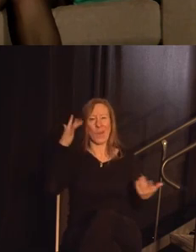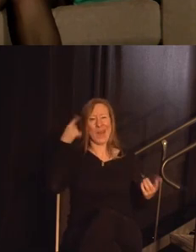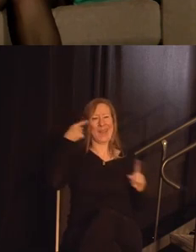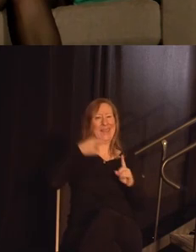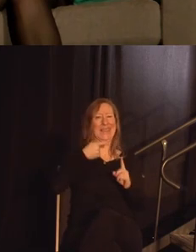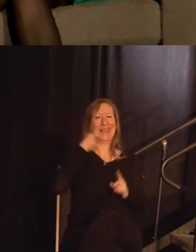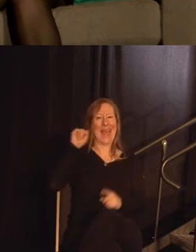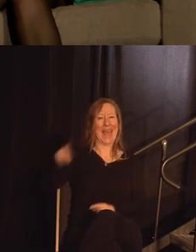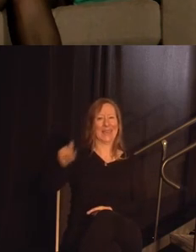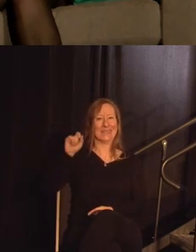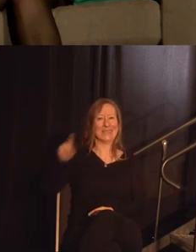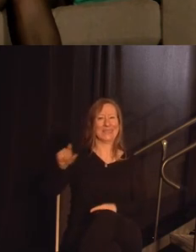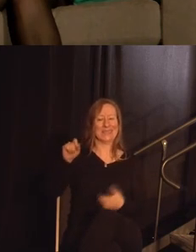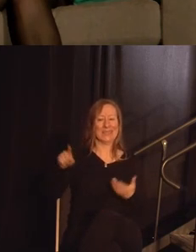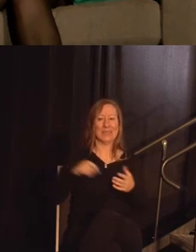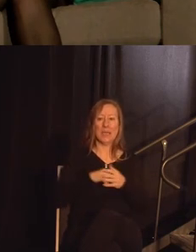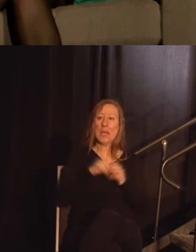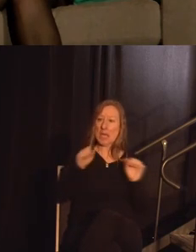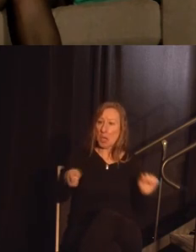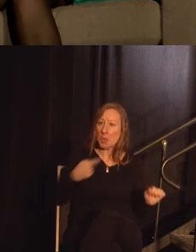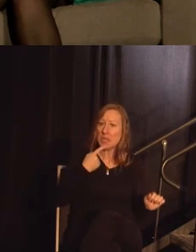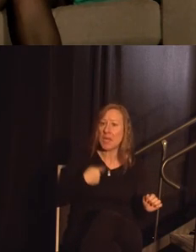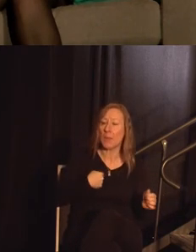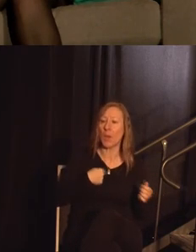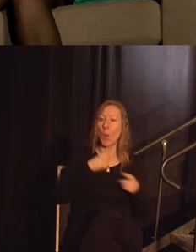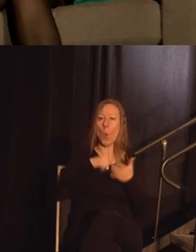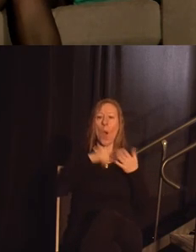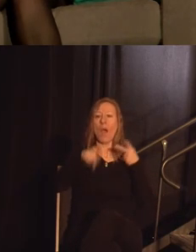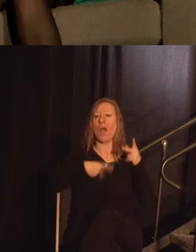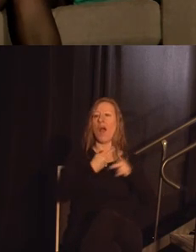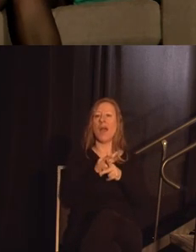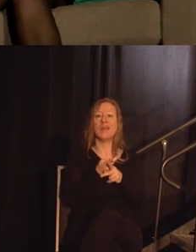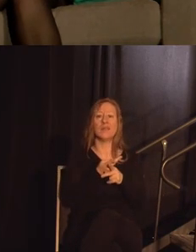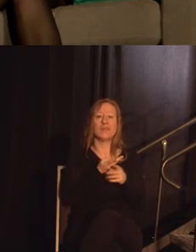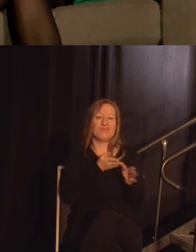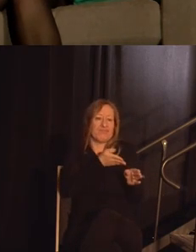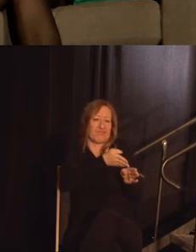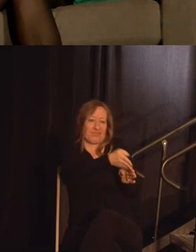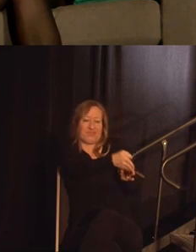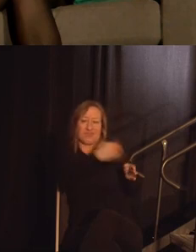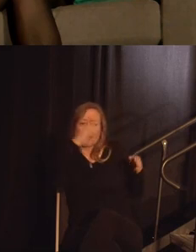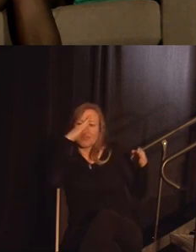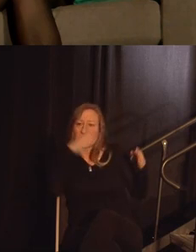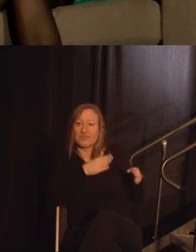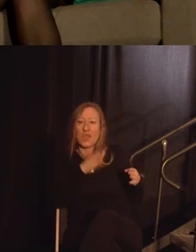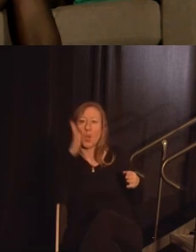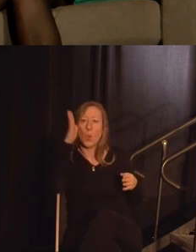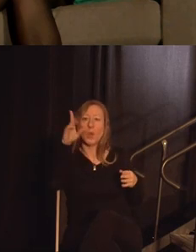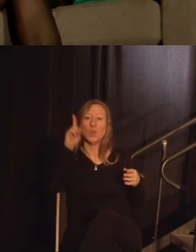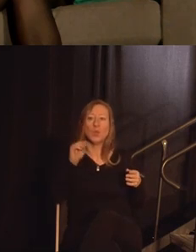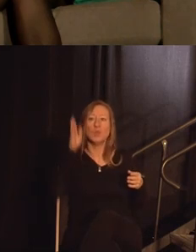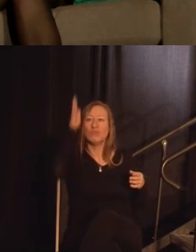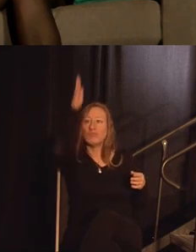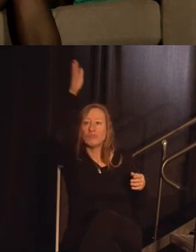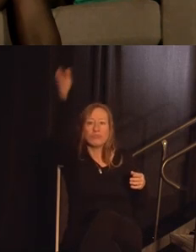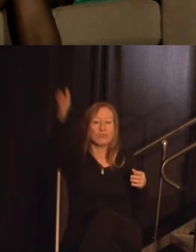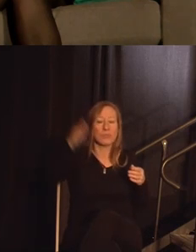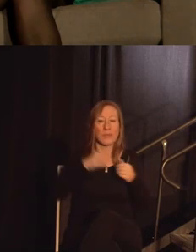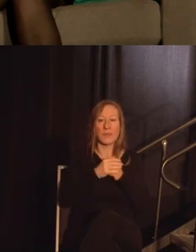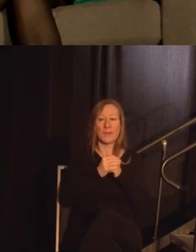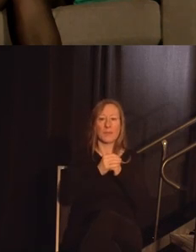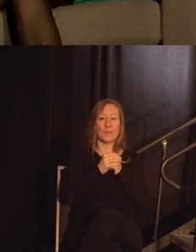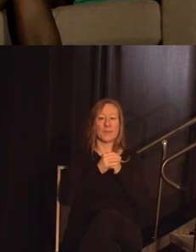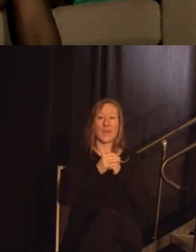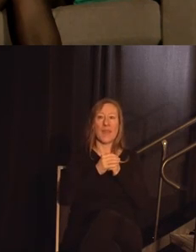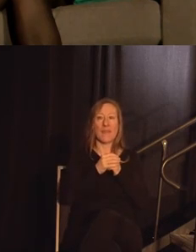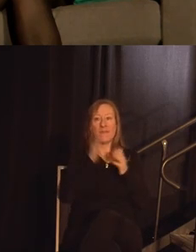compliments to pay you on your doodling, can you tell me what sort of niche you plan to carve out for yourself in the howling existential morass of uncertainty known